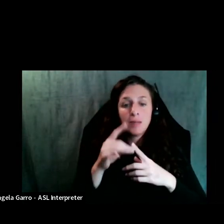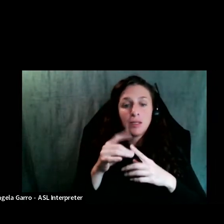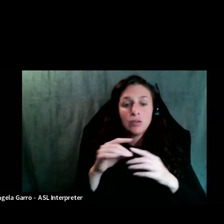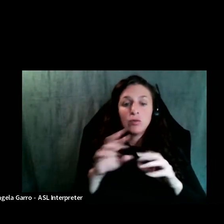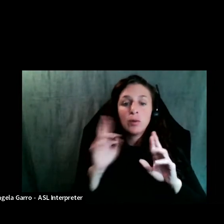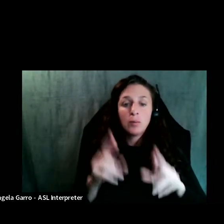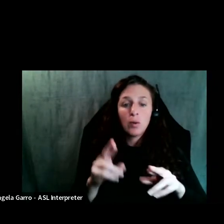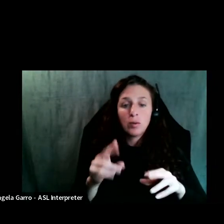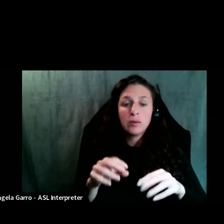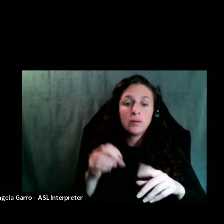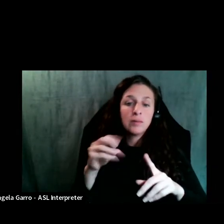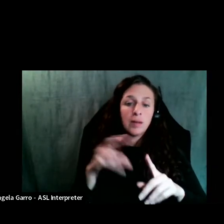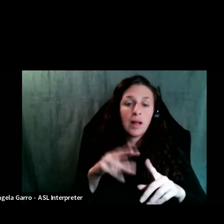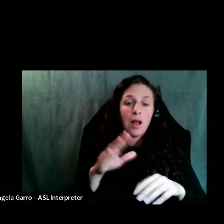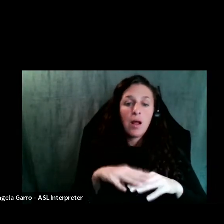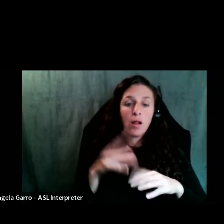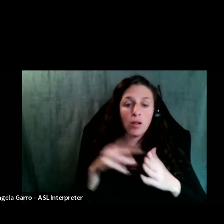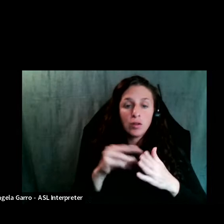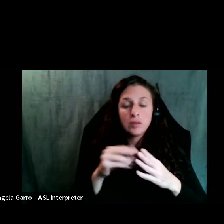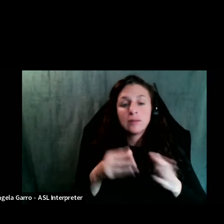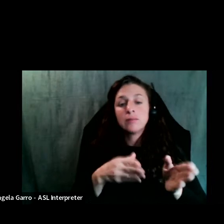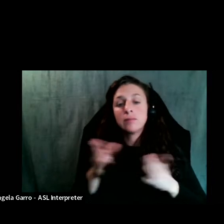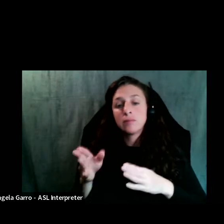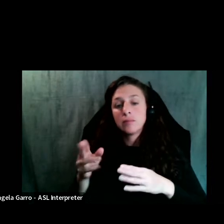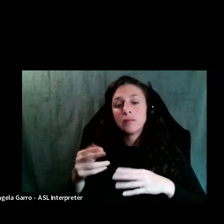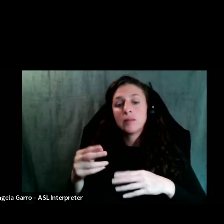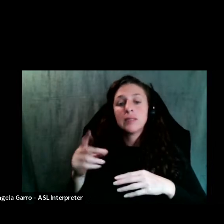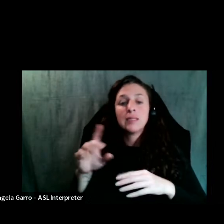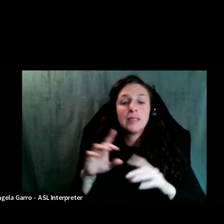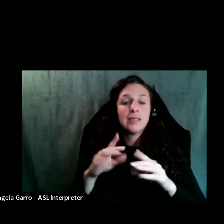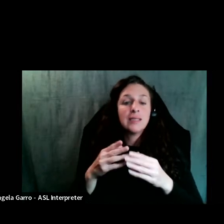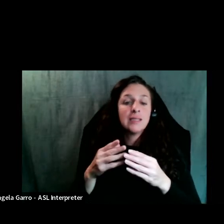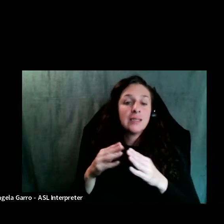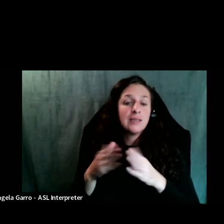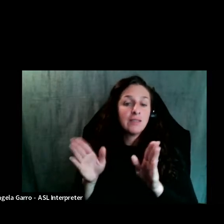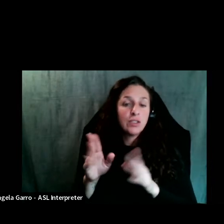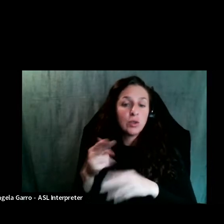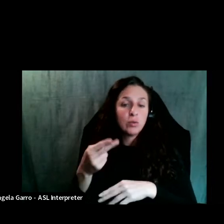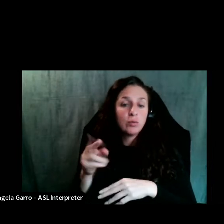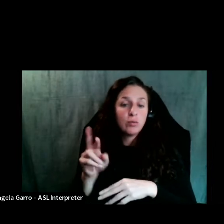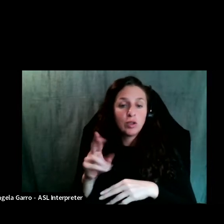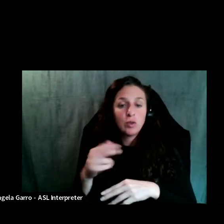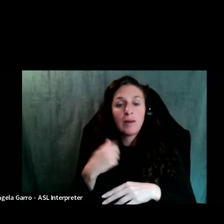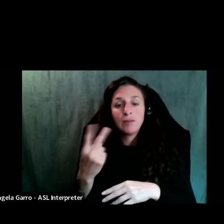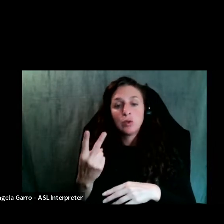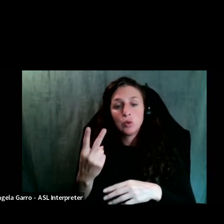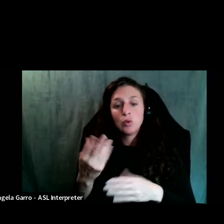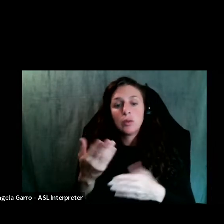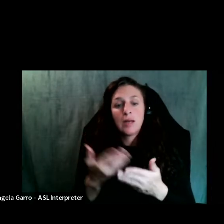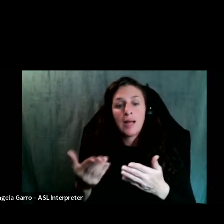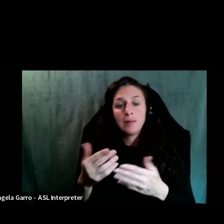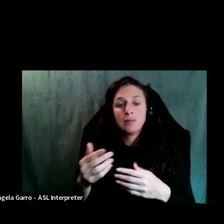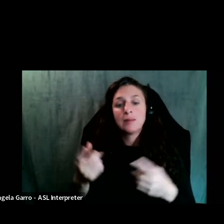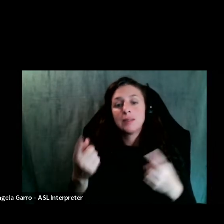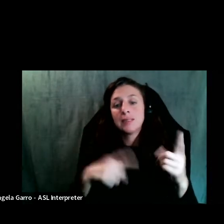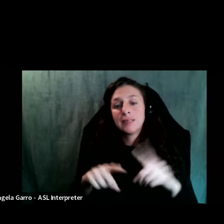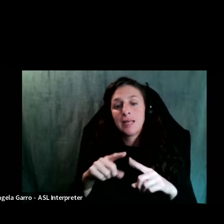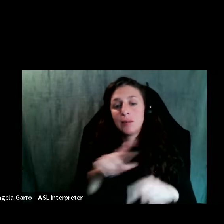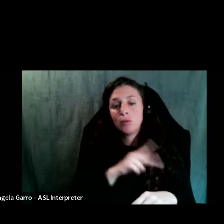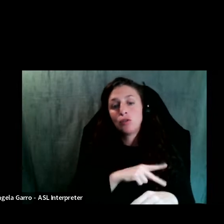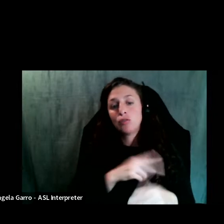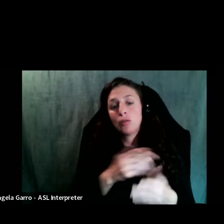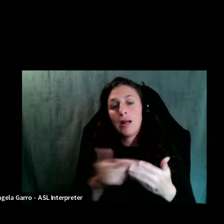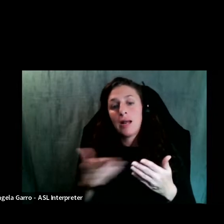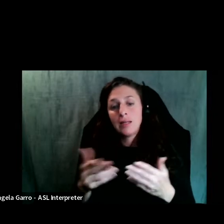We're going to turn to the Division of Human Resources Personnel Consent Agenda. We have 2 items on consent: personnel actions and adult school